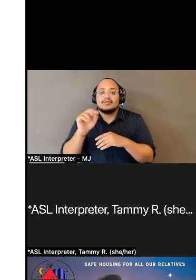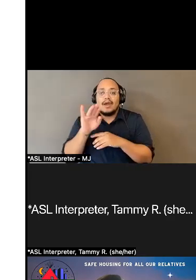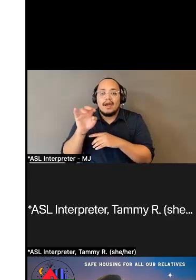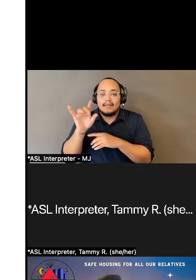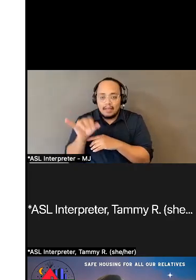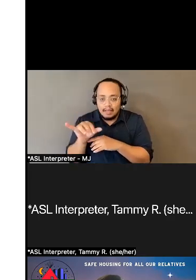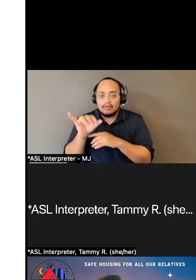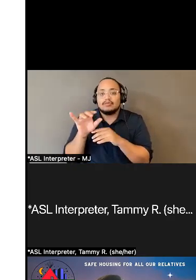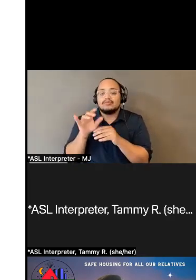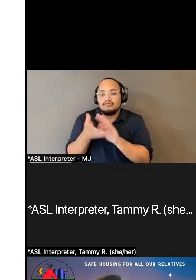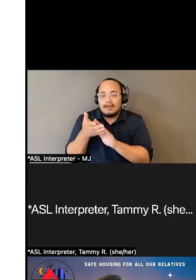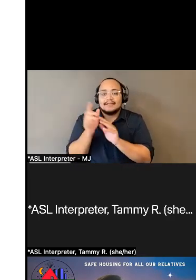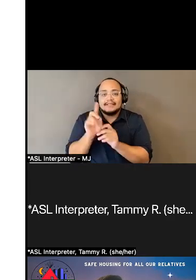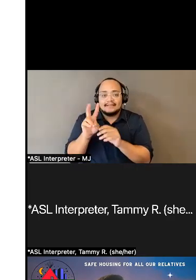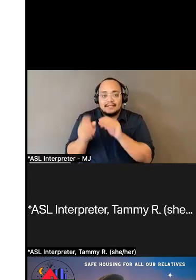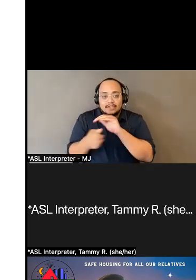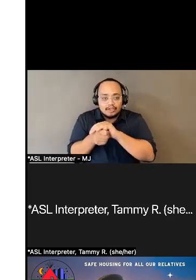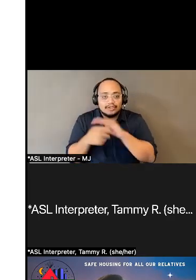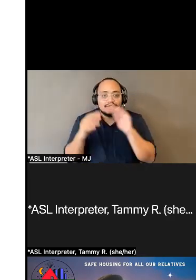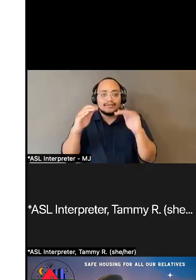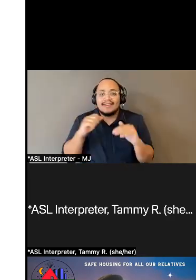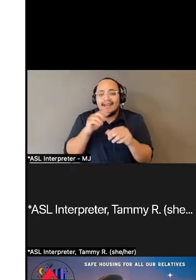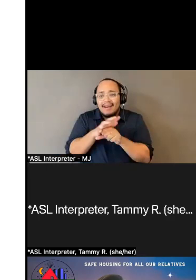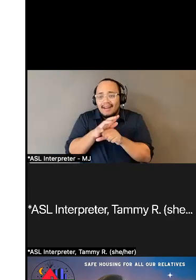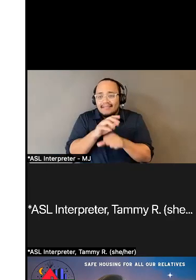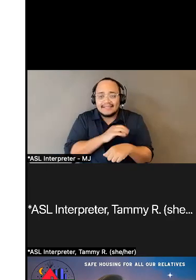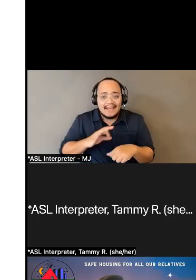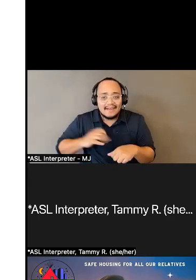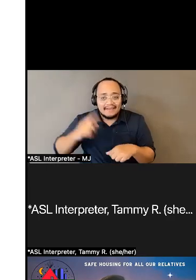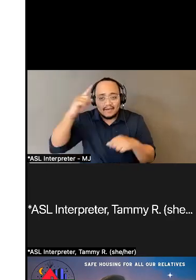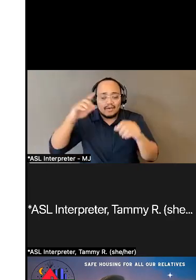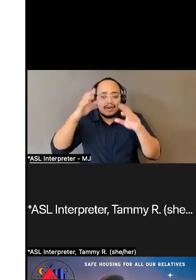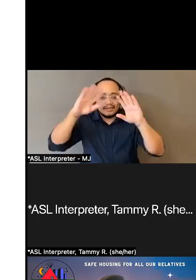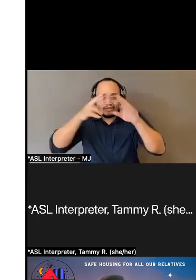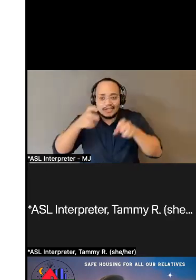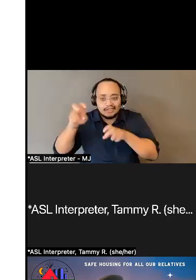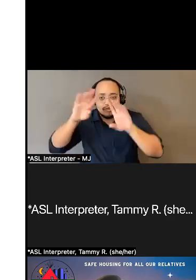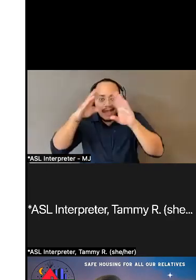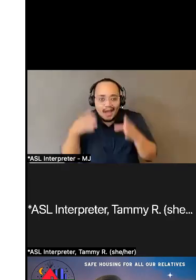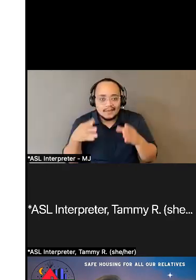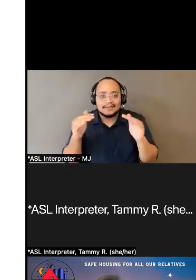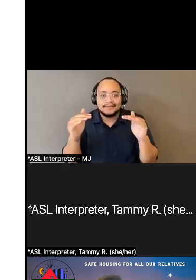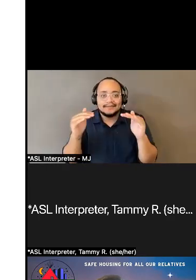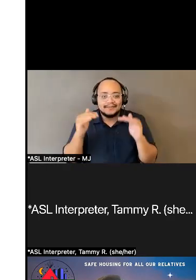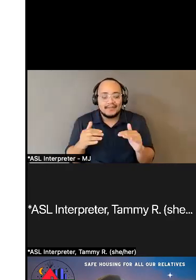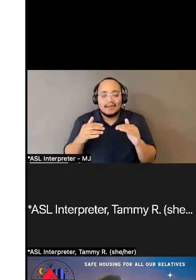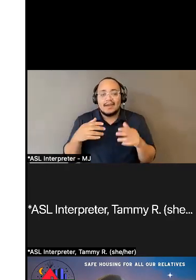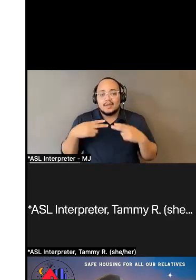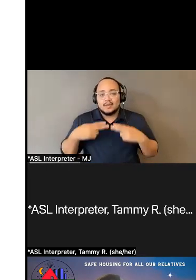to staff transitional housing. Human trafficking was posing basically an impossibly